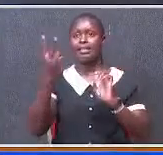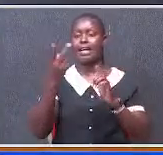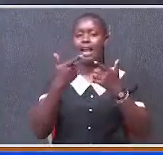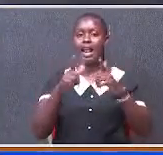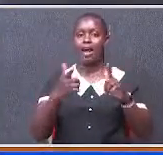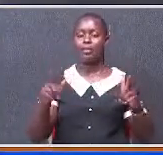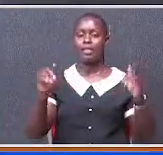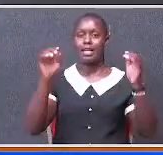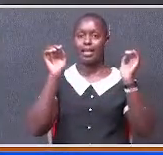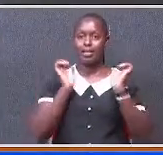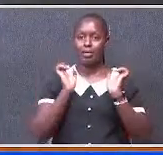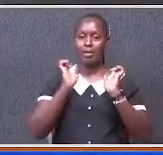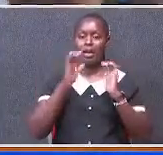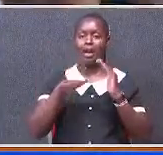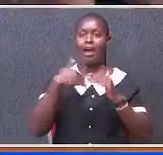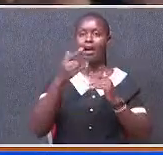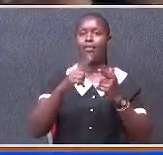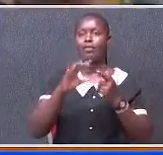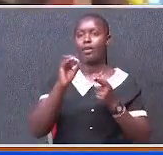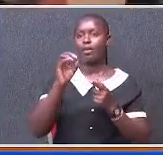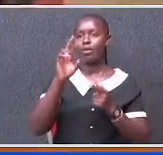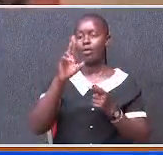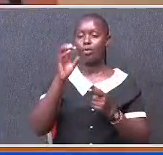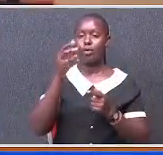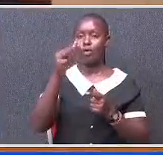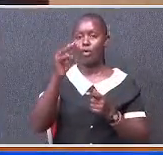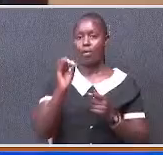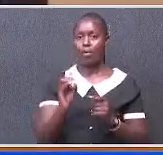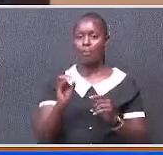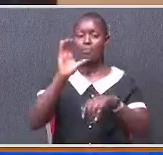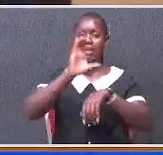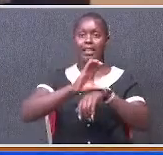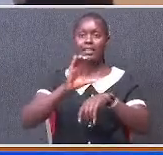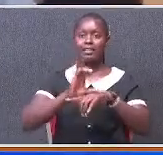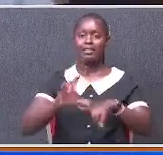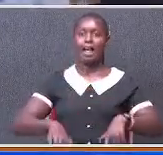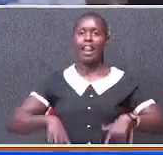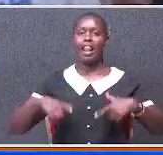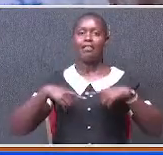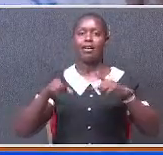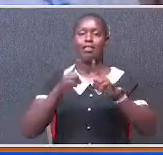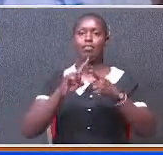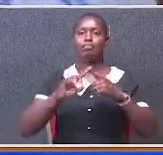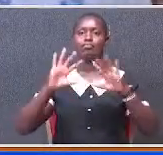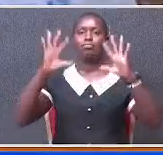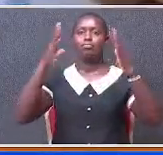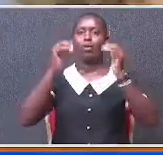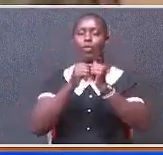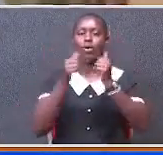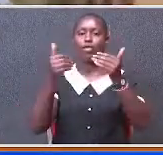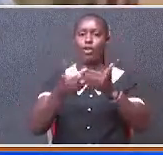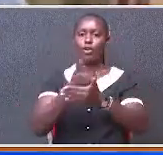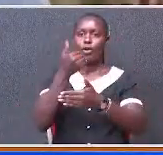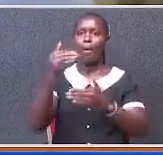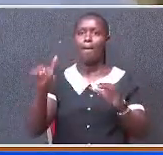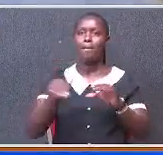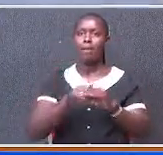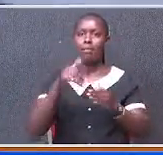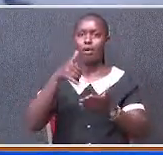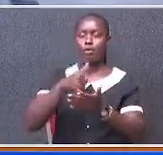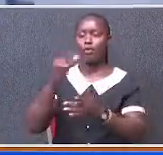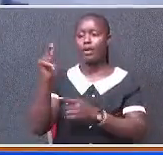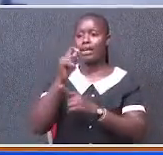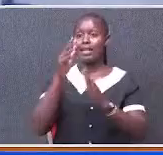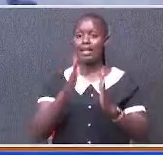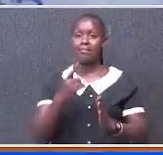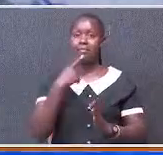in Ethiopia after Oromo. The church is lively and awash with new members including Kenyans who now